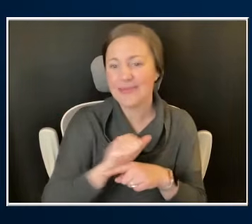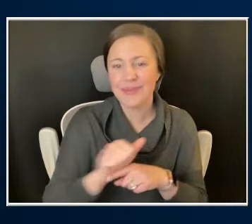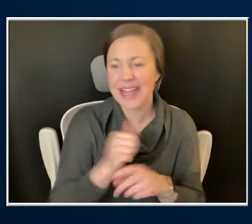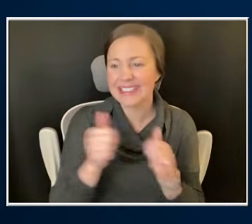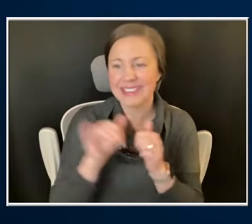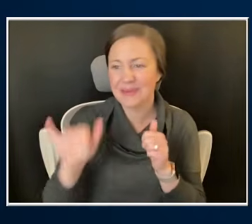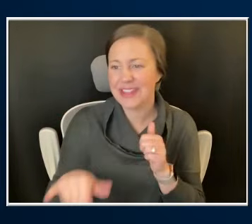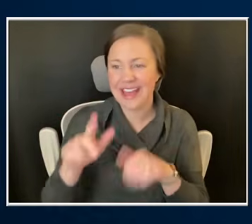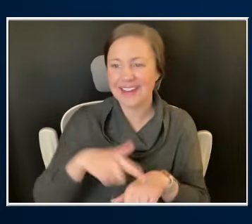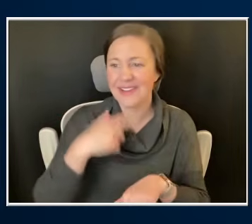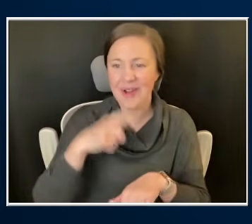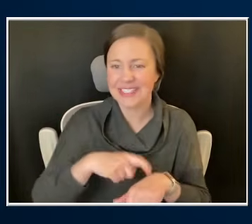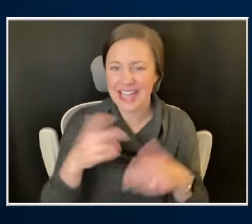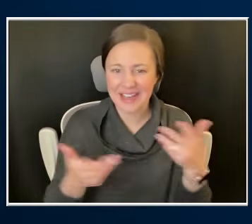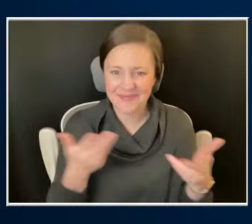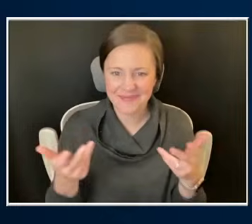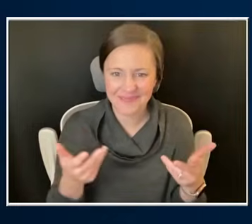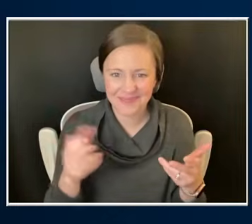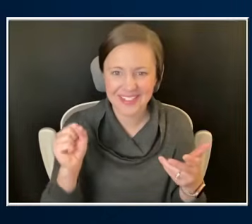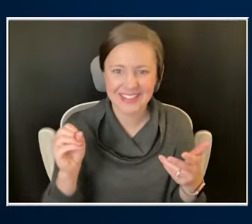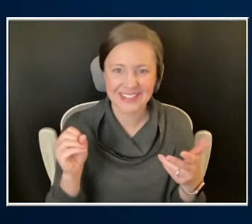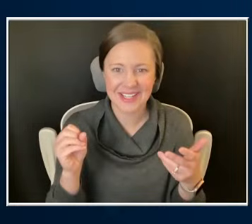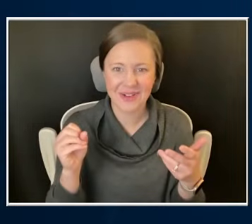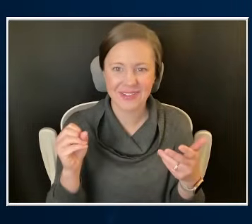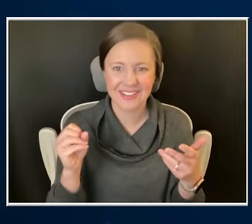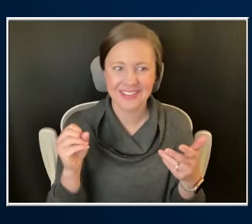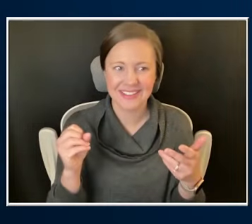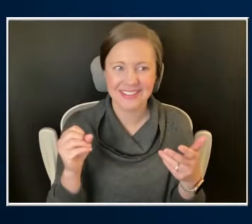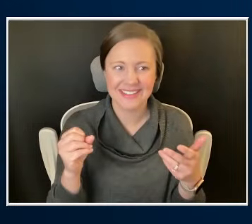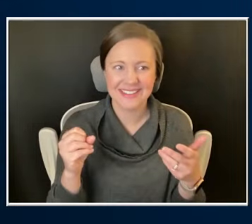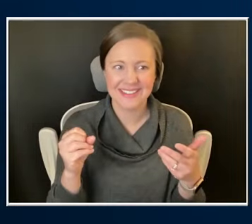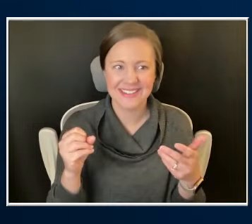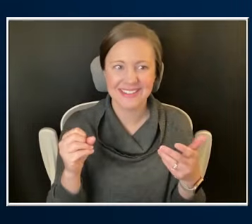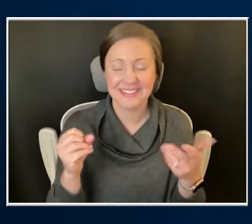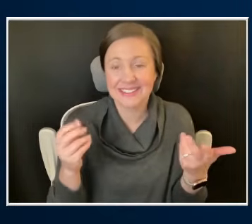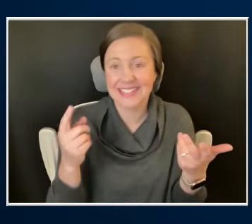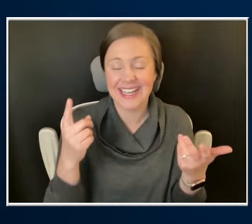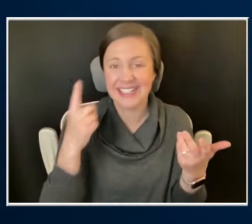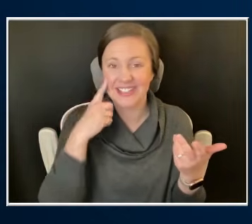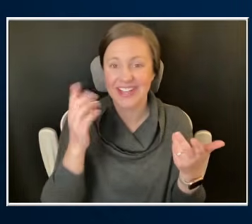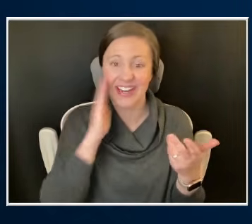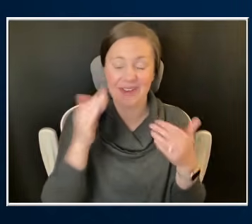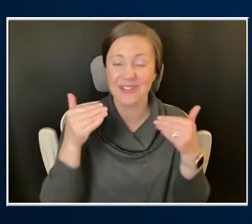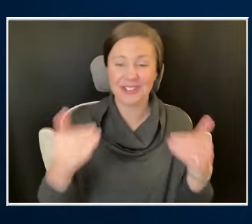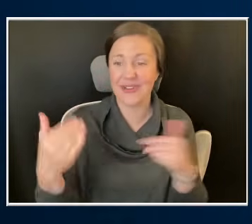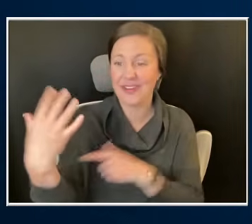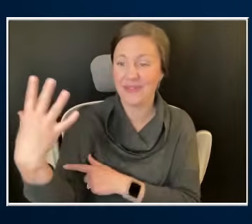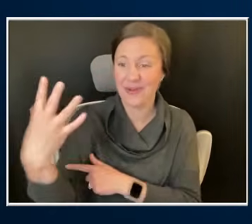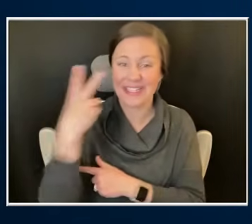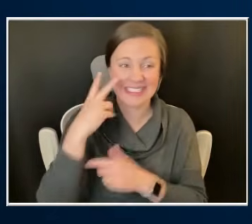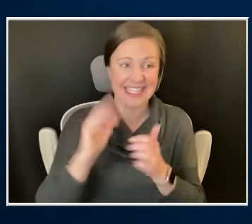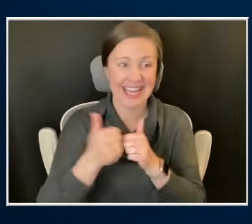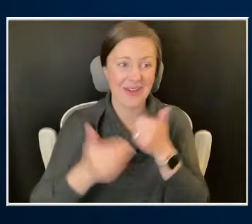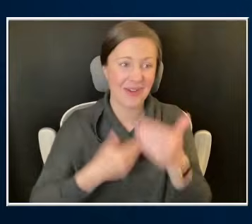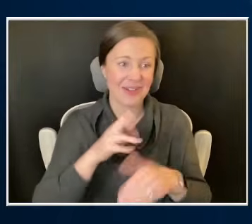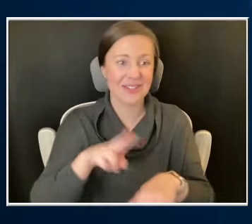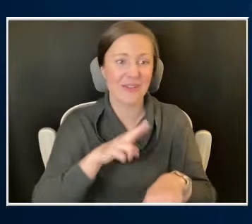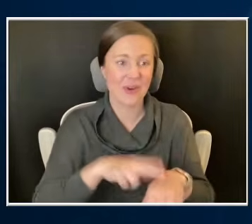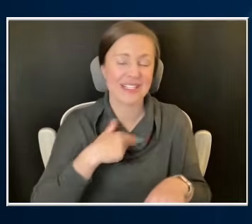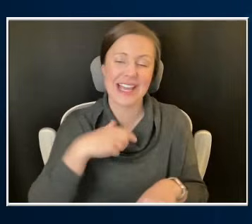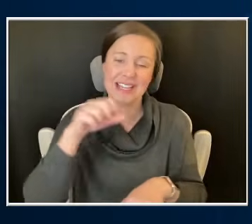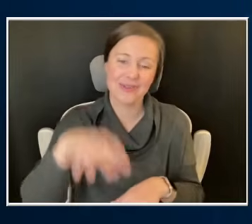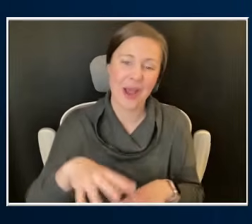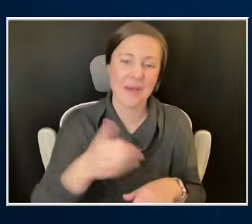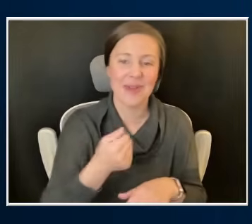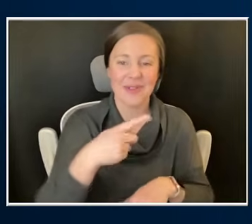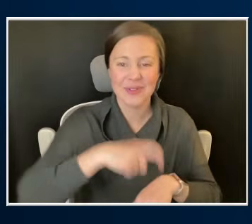time. So I figured I'd videotape me seeing how it goes, and of course I drop it a few times, and then in the end I